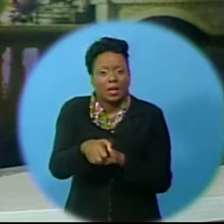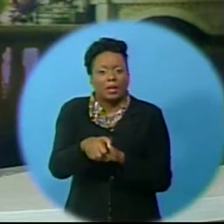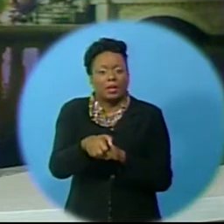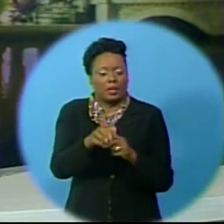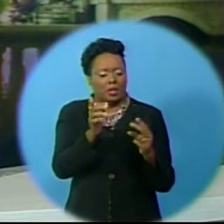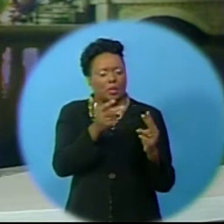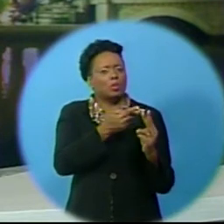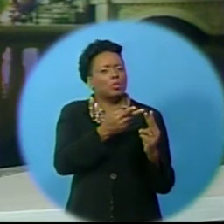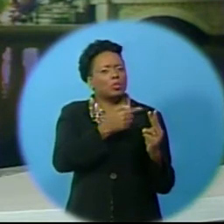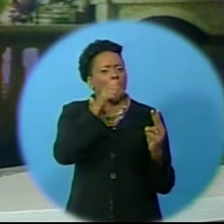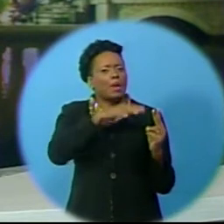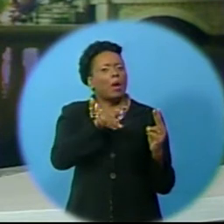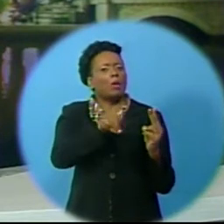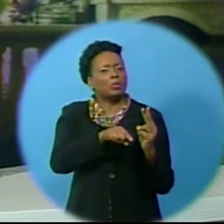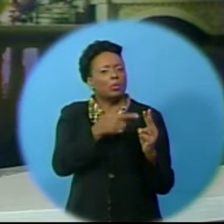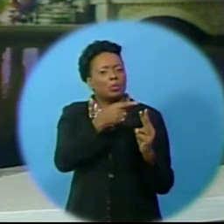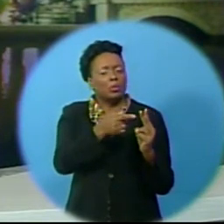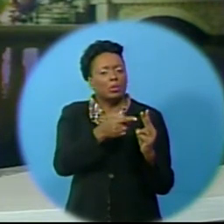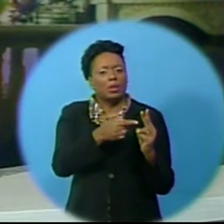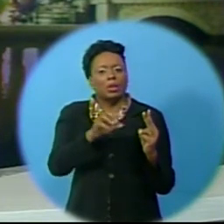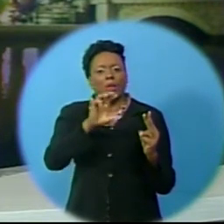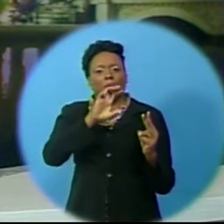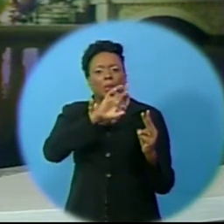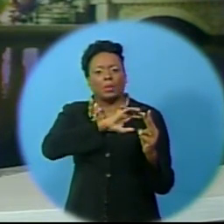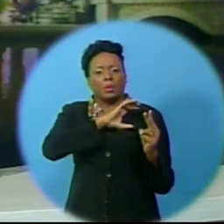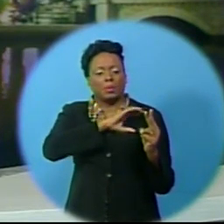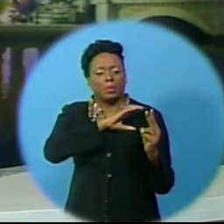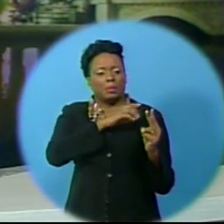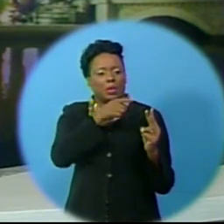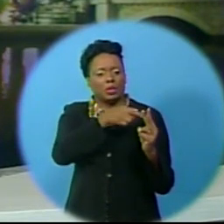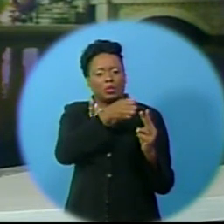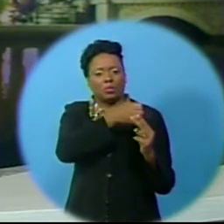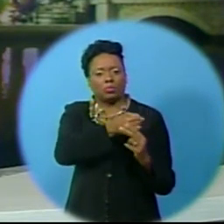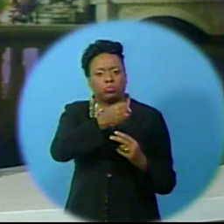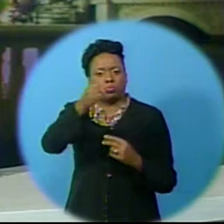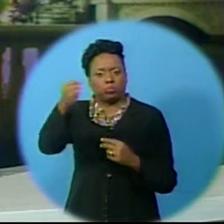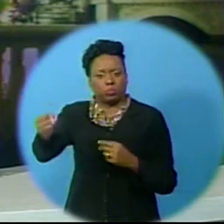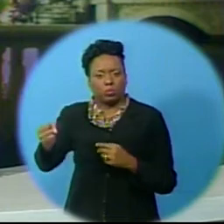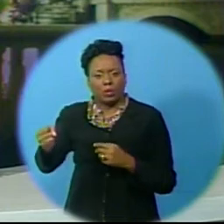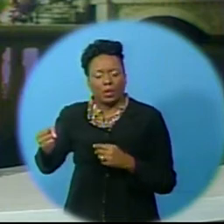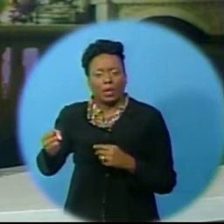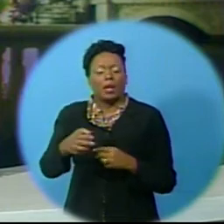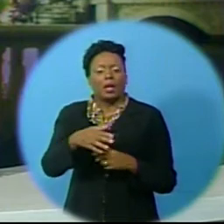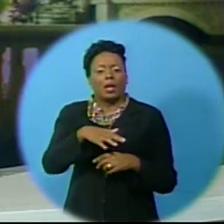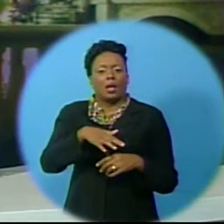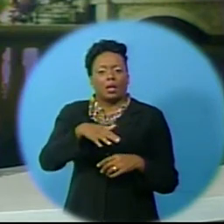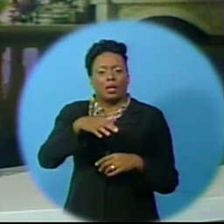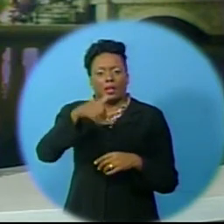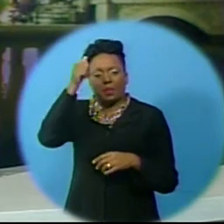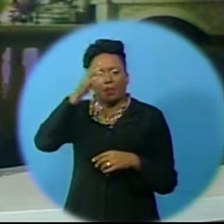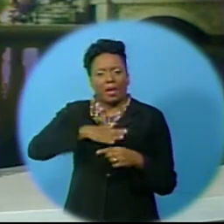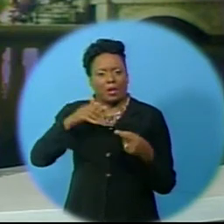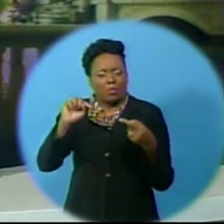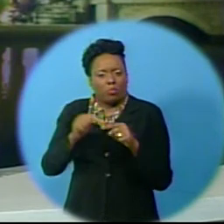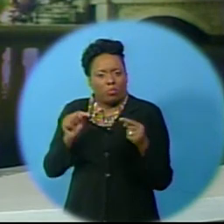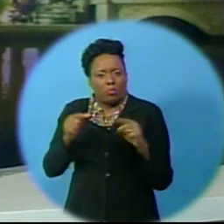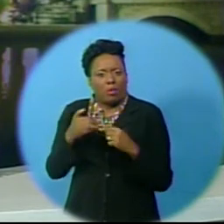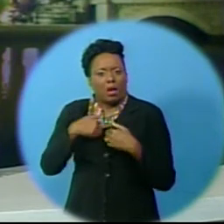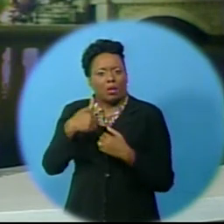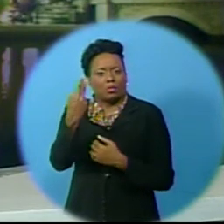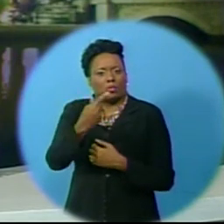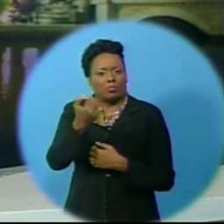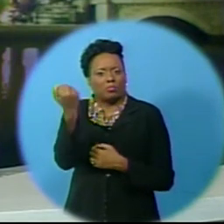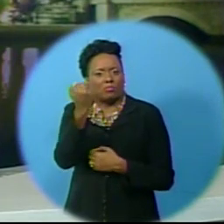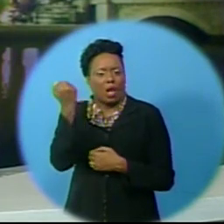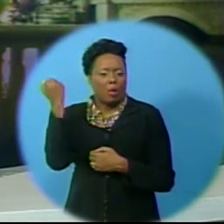Police close by responded and detained the men along with their weapons. Atwell was taken to the QEH by ambulance and treated for 2 stab